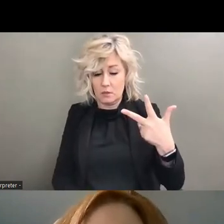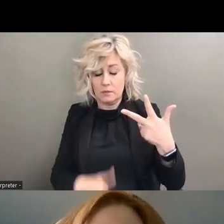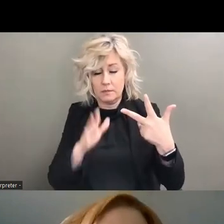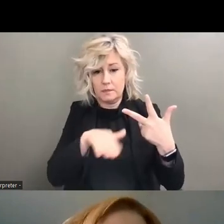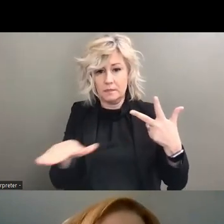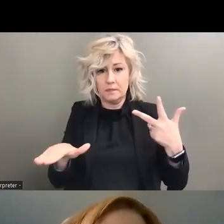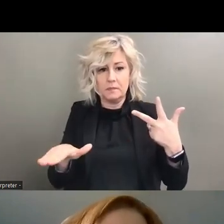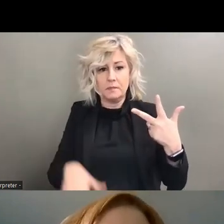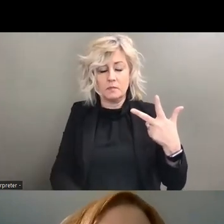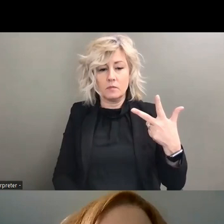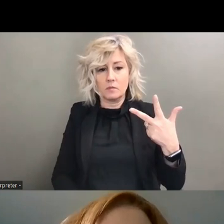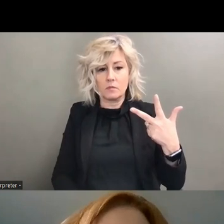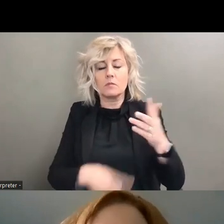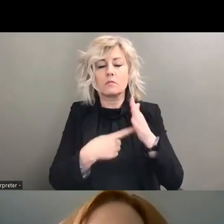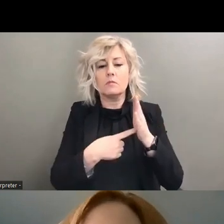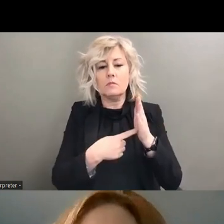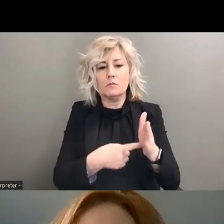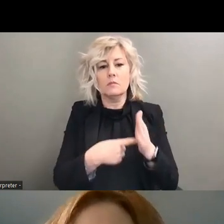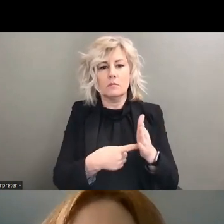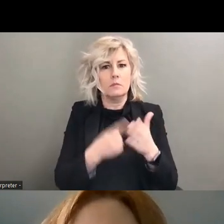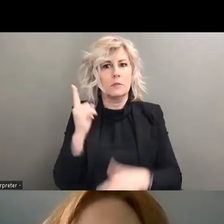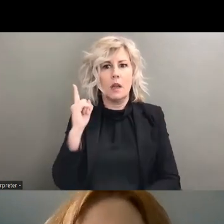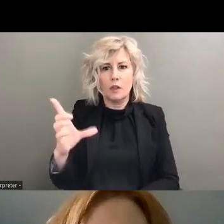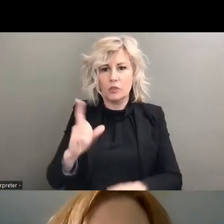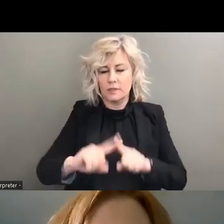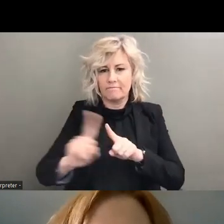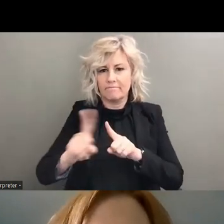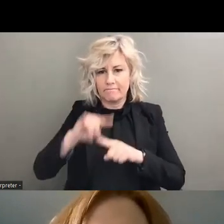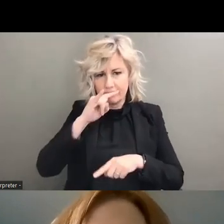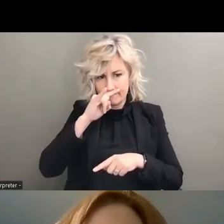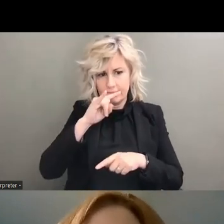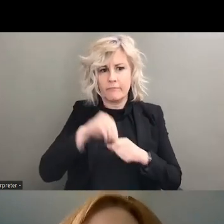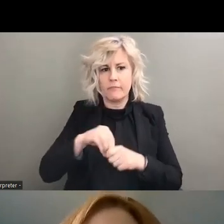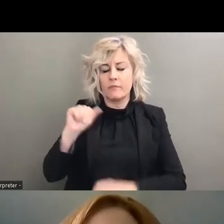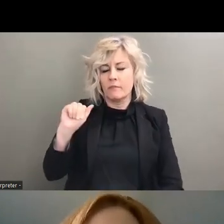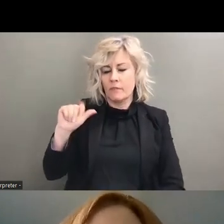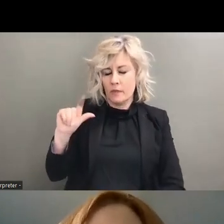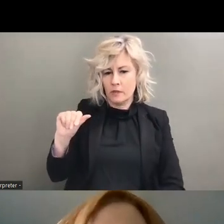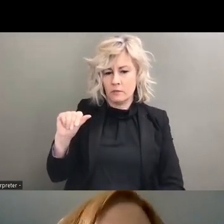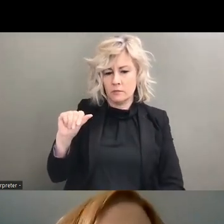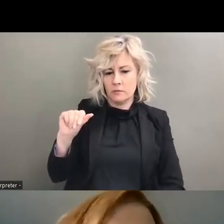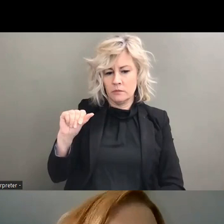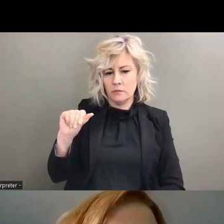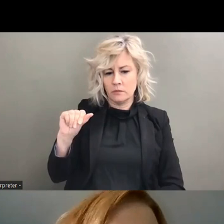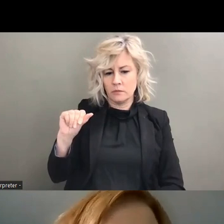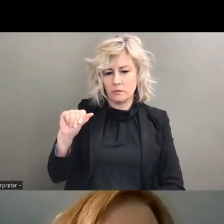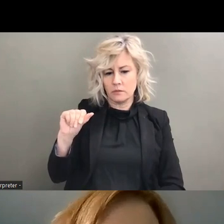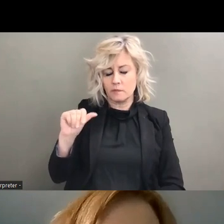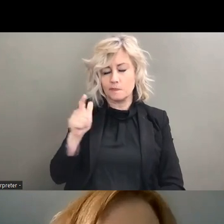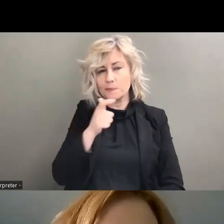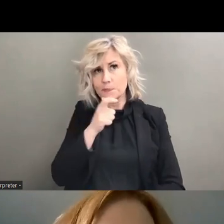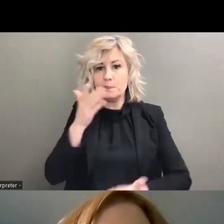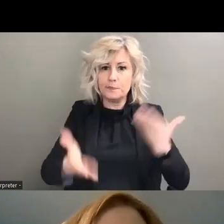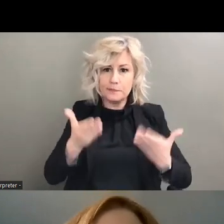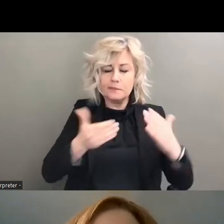we've described represent hundreds of kids in Alabama who may be in foster